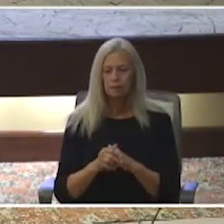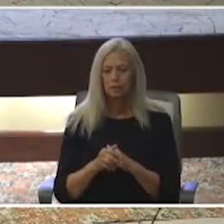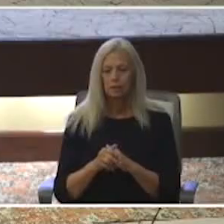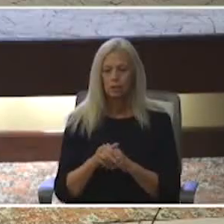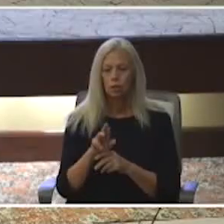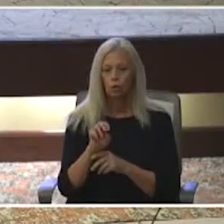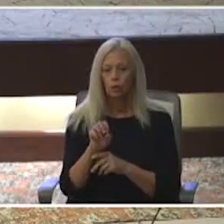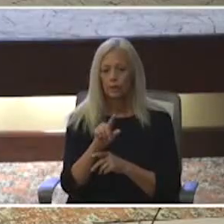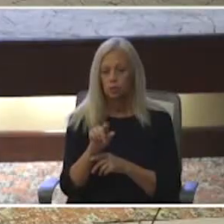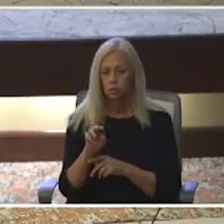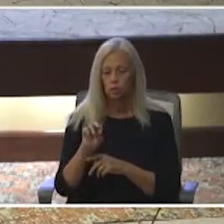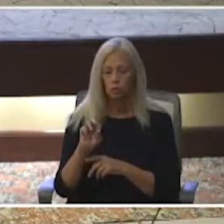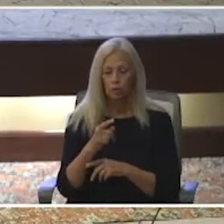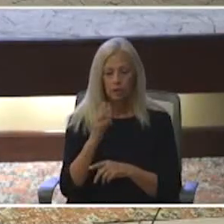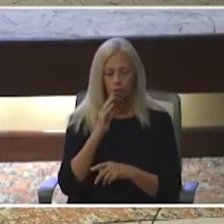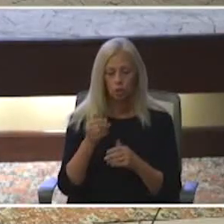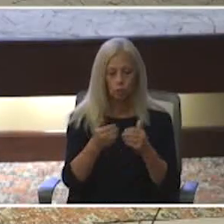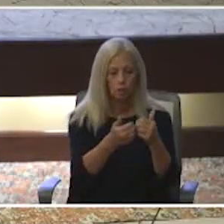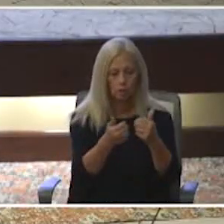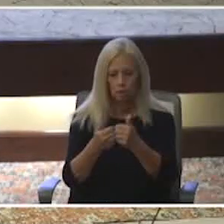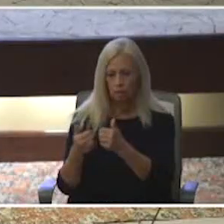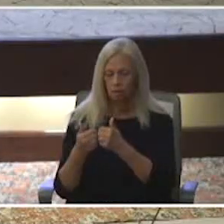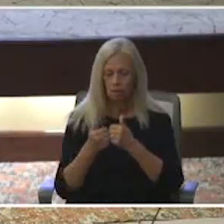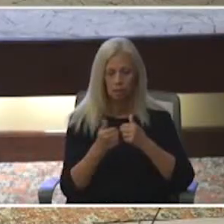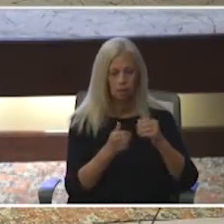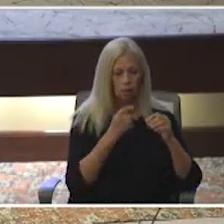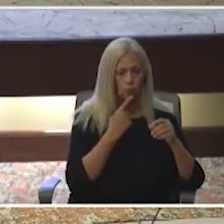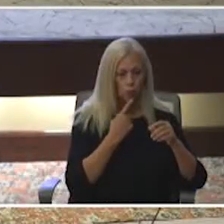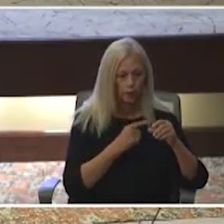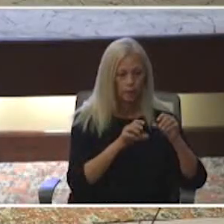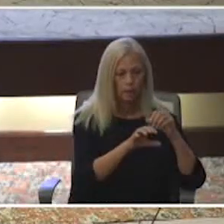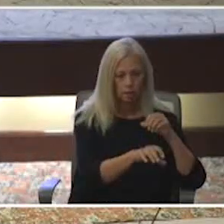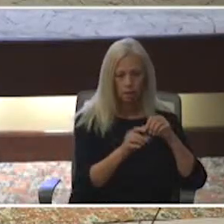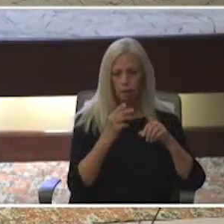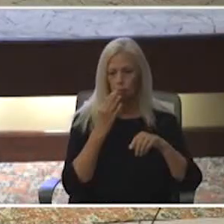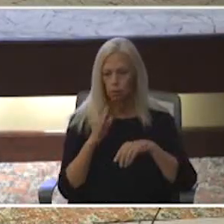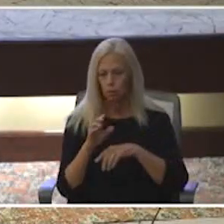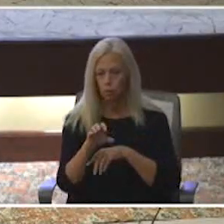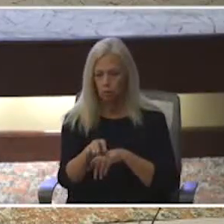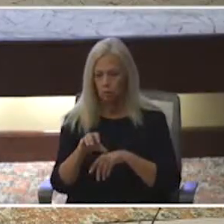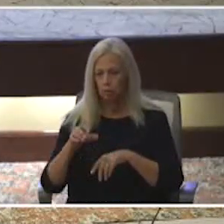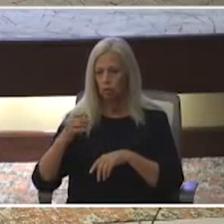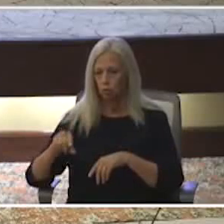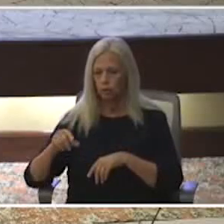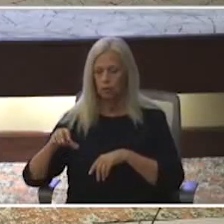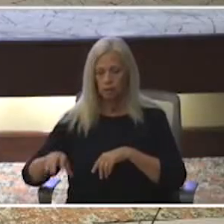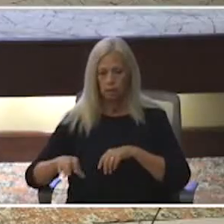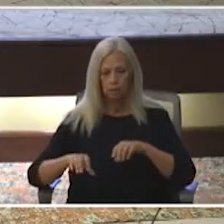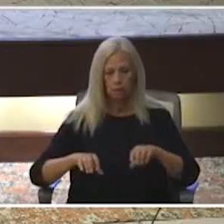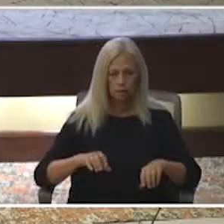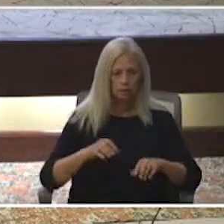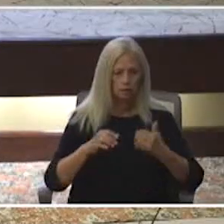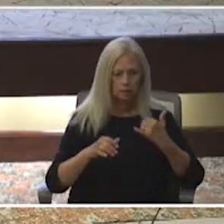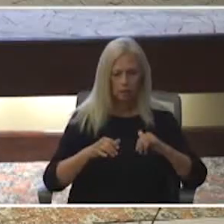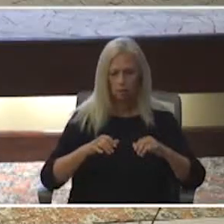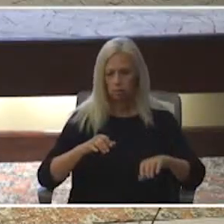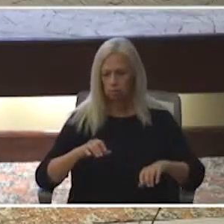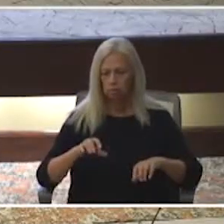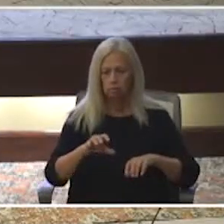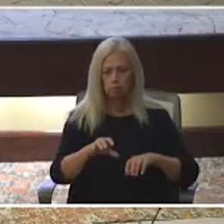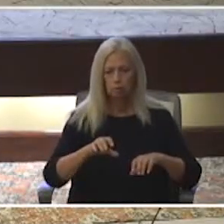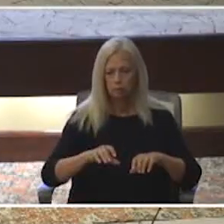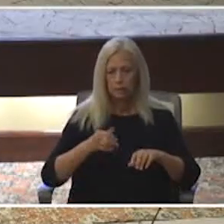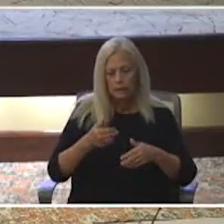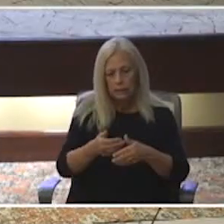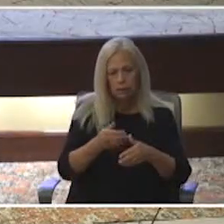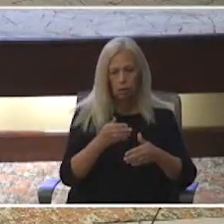and divide them up. All the reds go here, all the blues go here, all the greens go here. There may be a yellow. Does that go closer to the blue